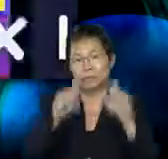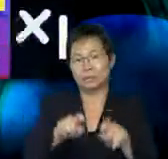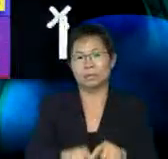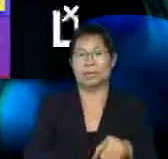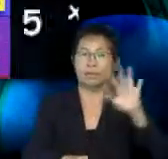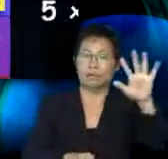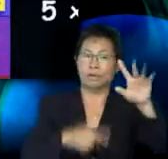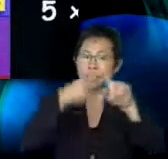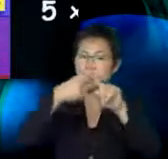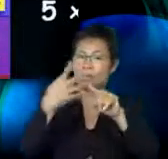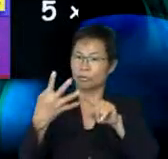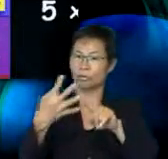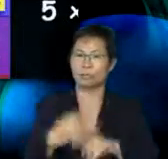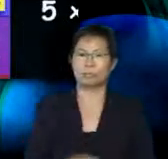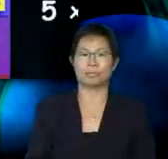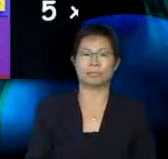5 times 4.